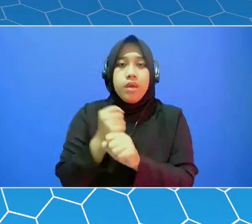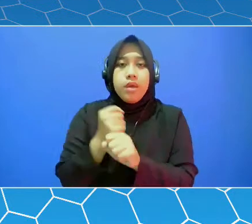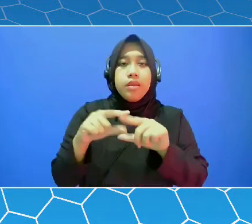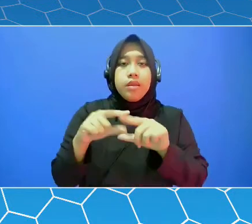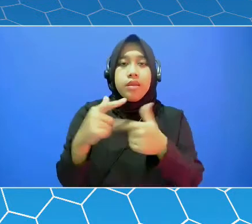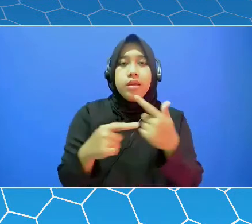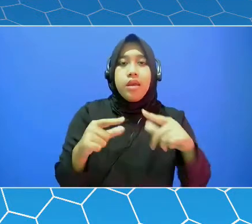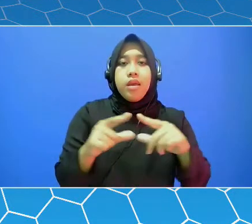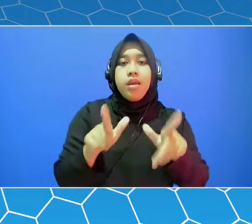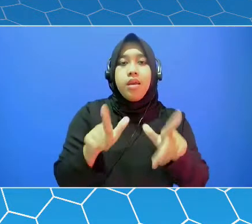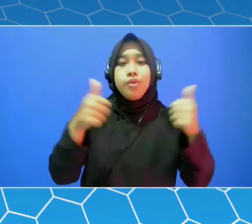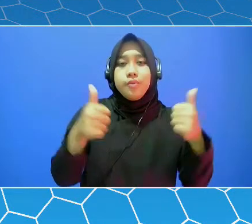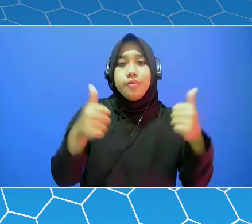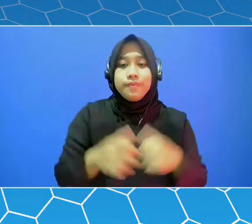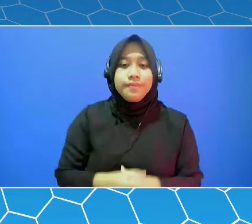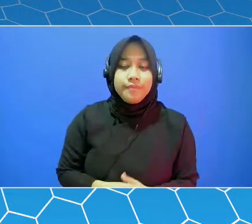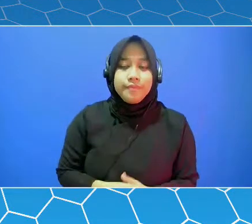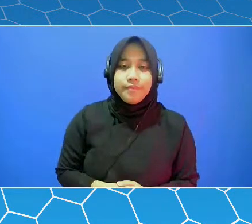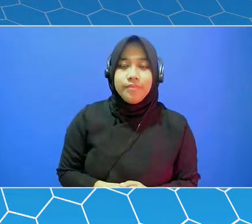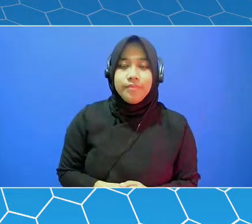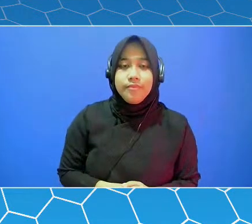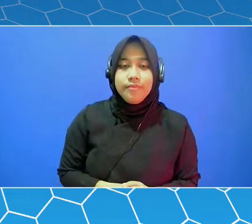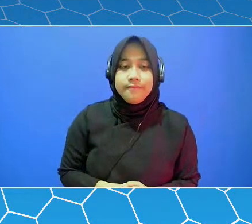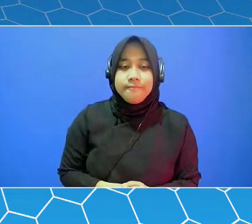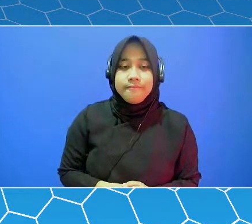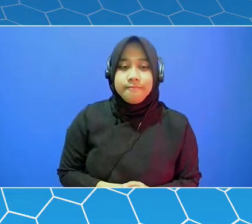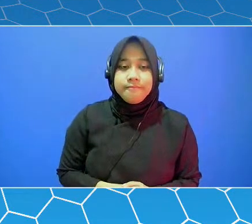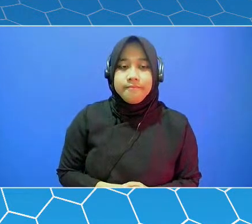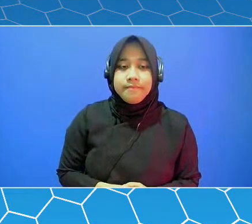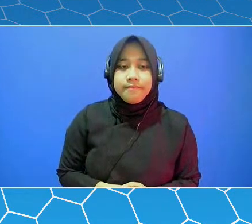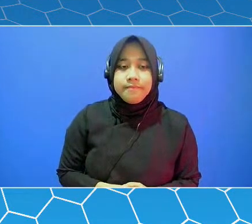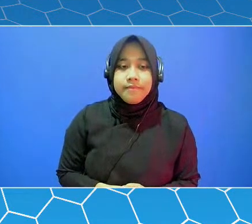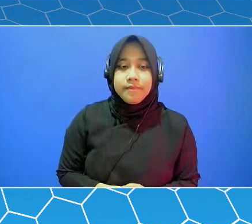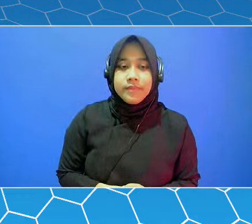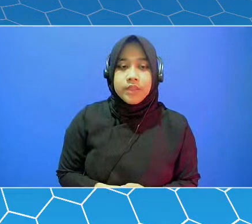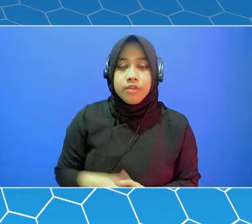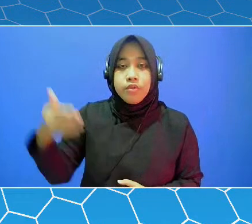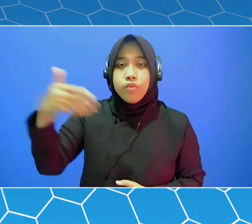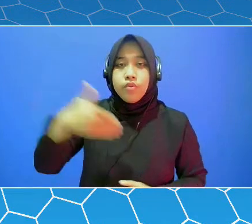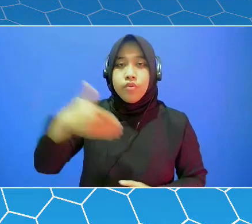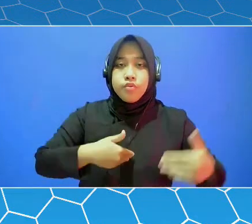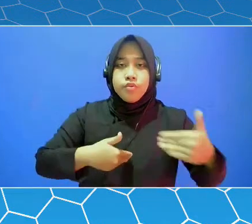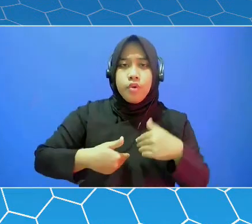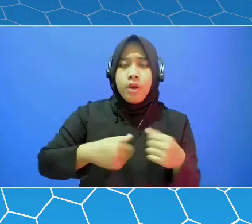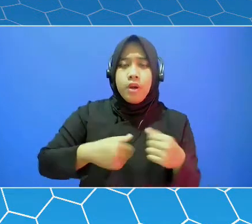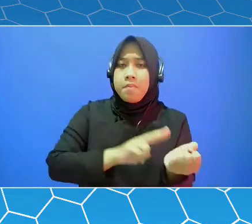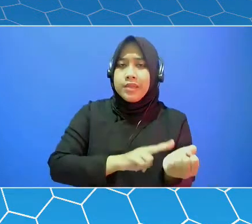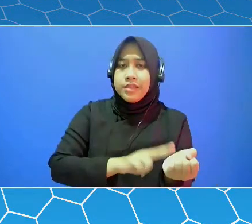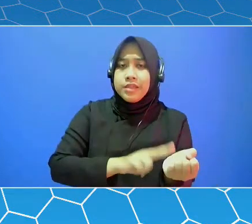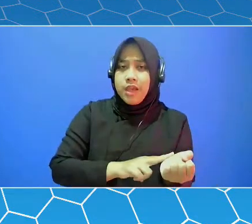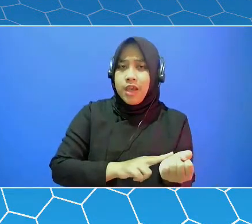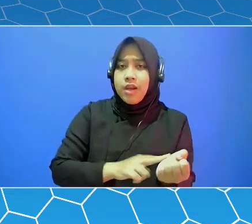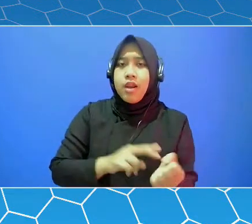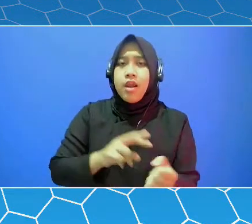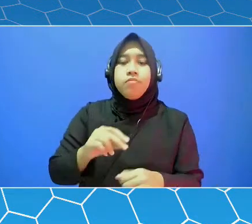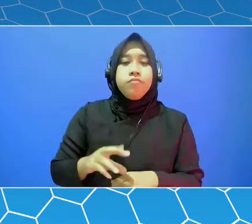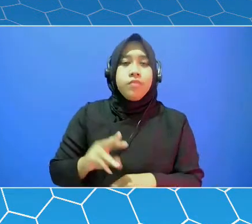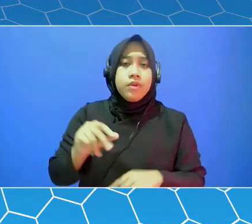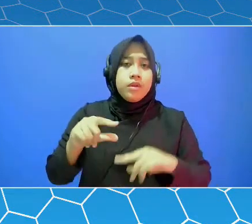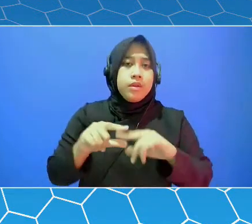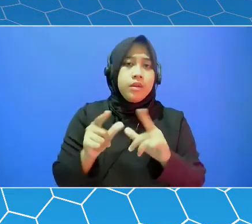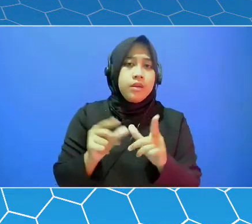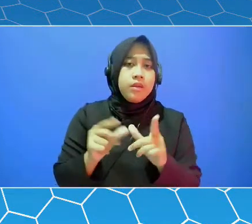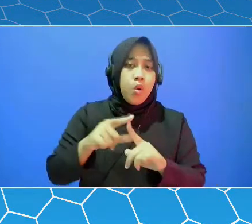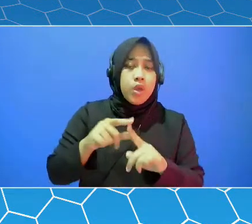By the hit of pandemic, outpatient visits, including Indonesia, decreased to 60%, thus leaving the most urgent cases only managed in